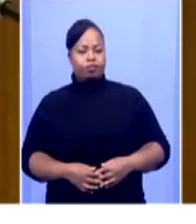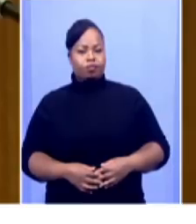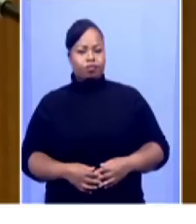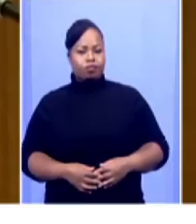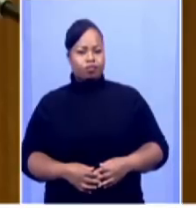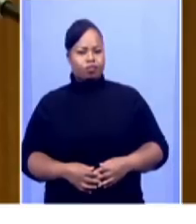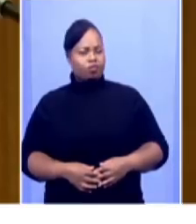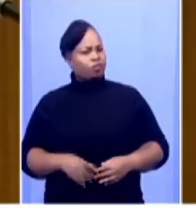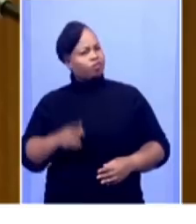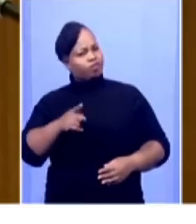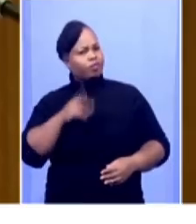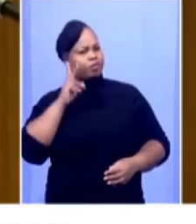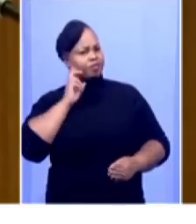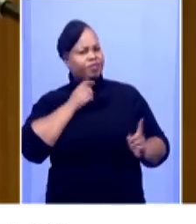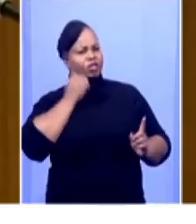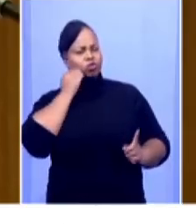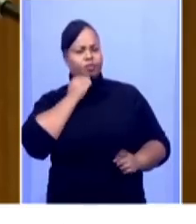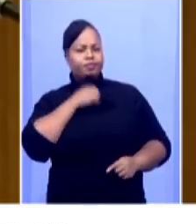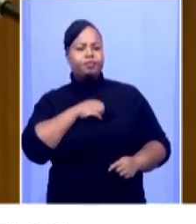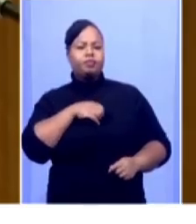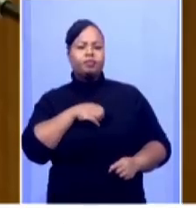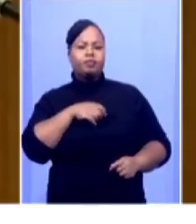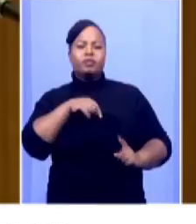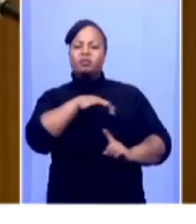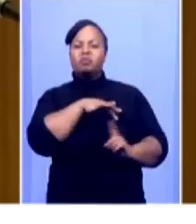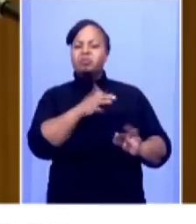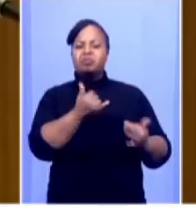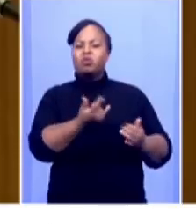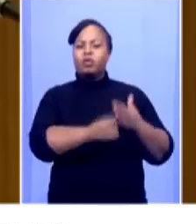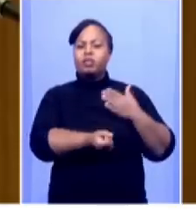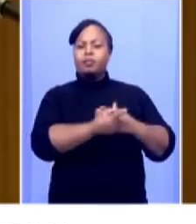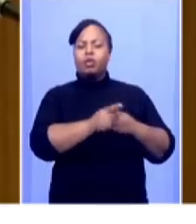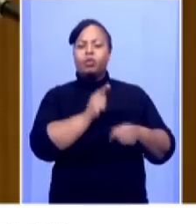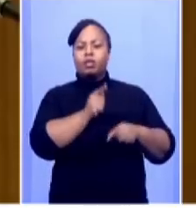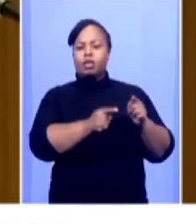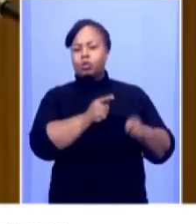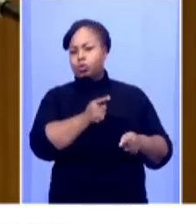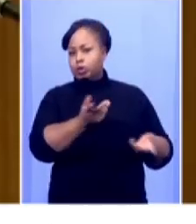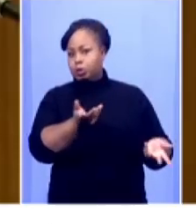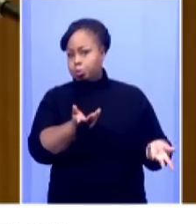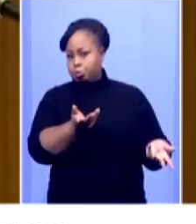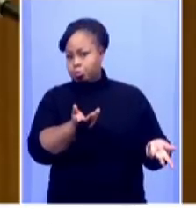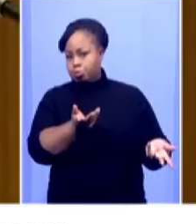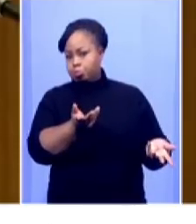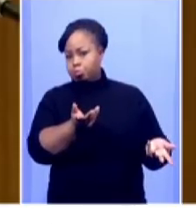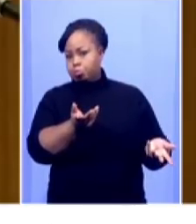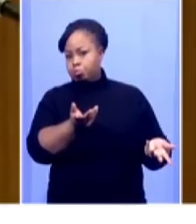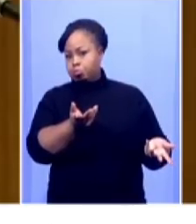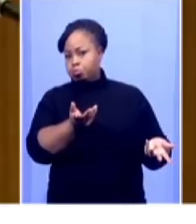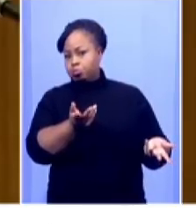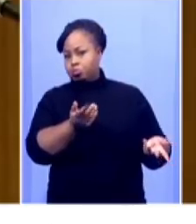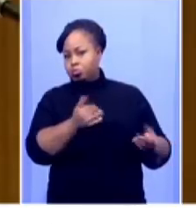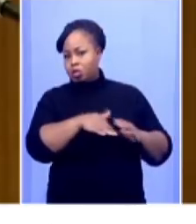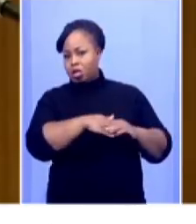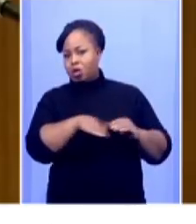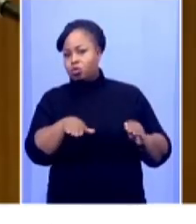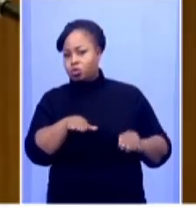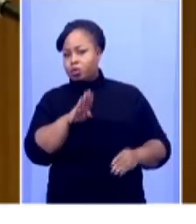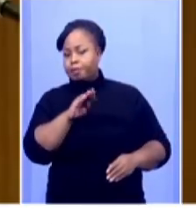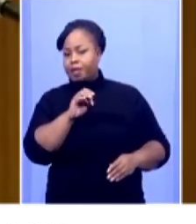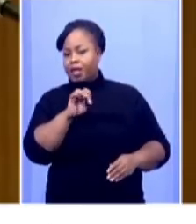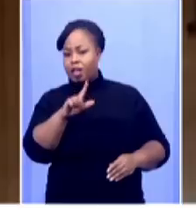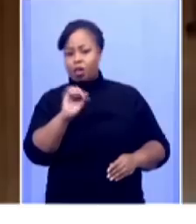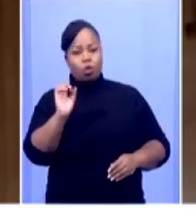Mr. Denyson, sorry, what is the situation with the accused? Are they on bail, all of them?